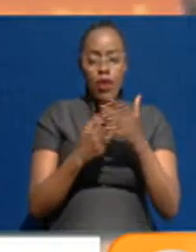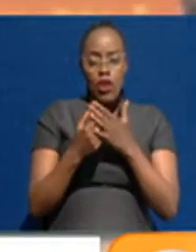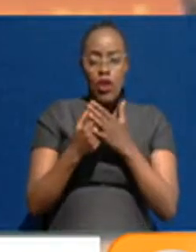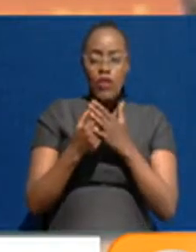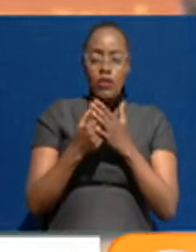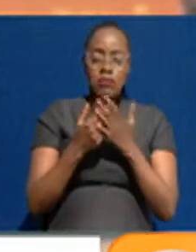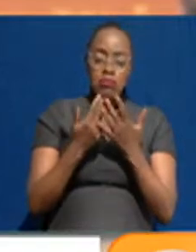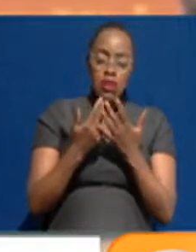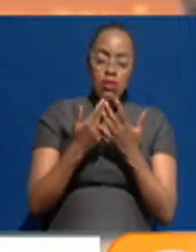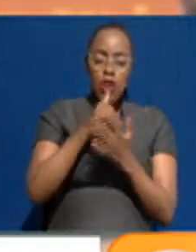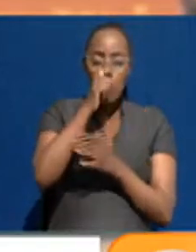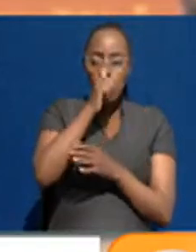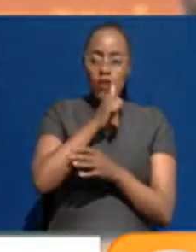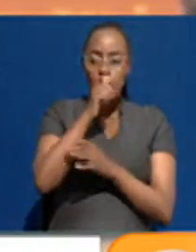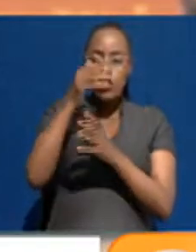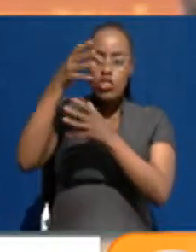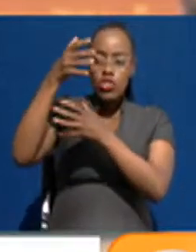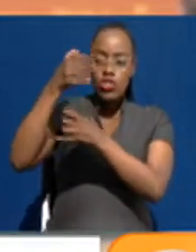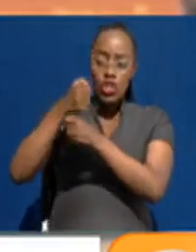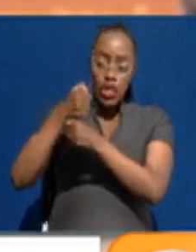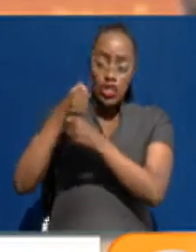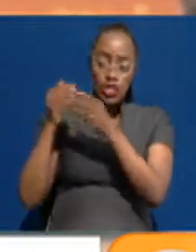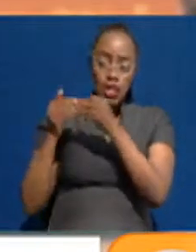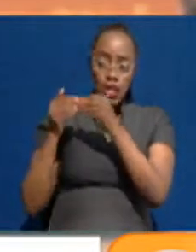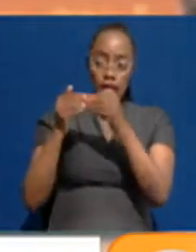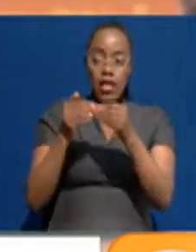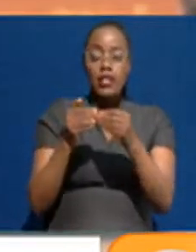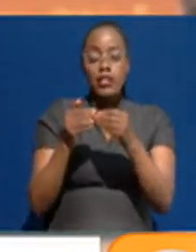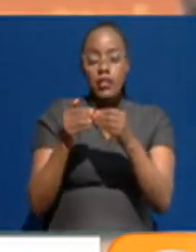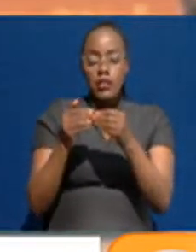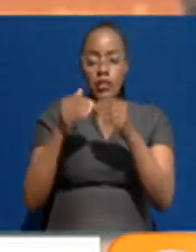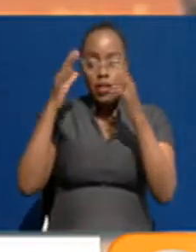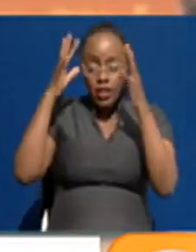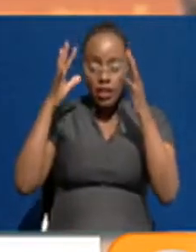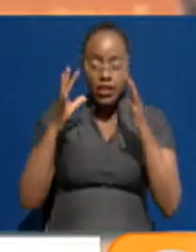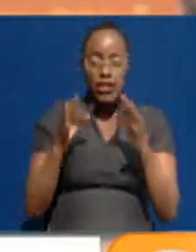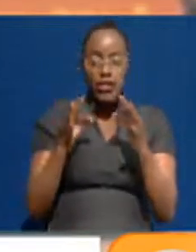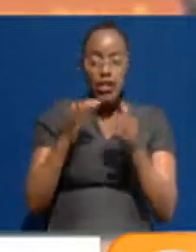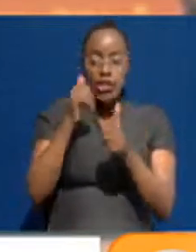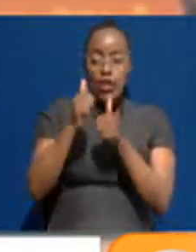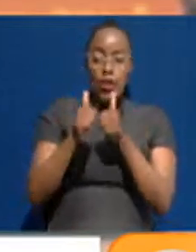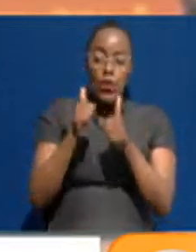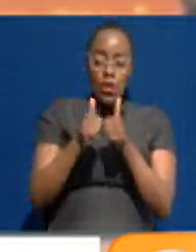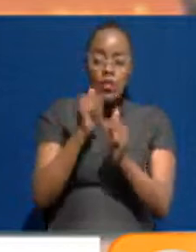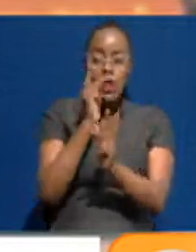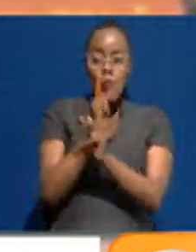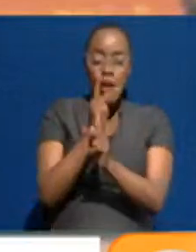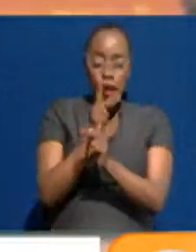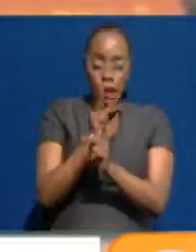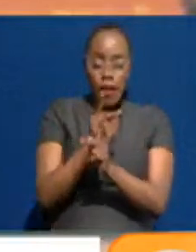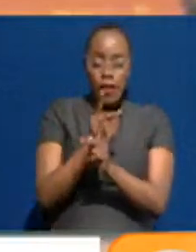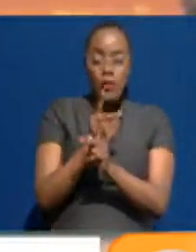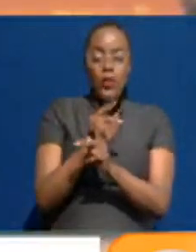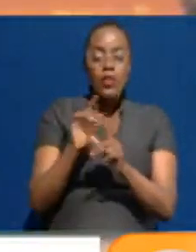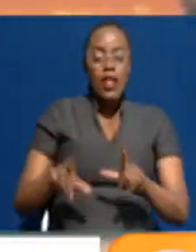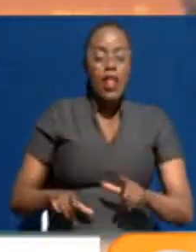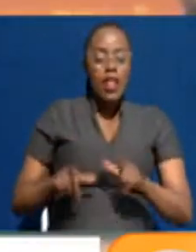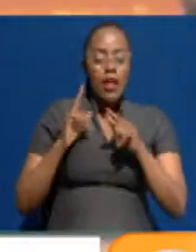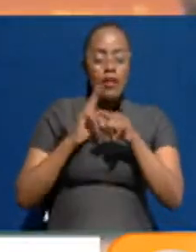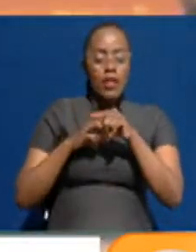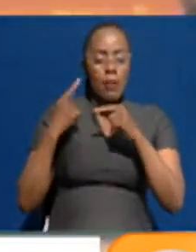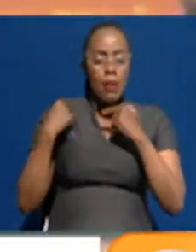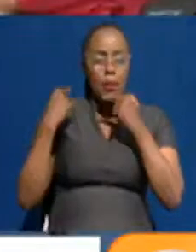confidential, trust-led conversations, and maintained over the lifetime of